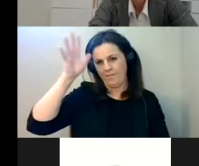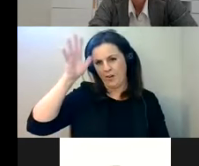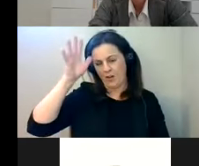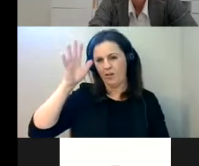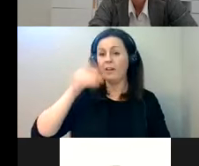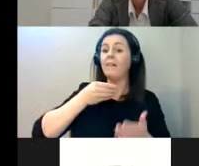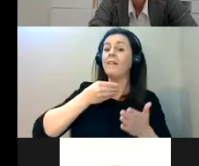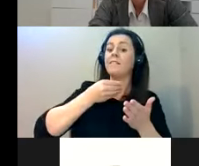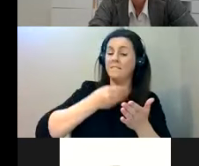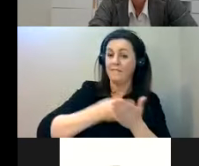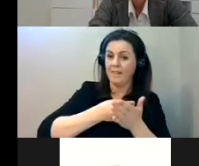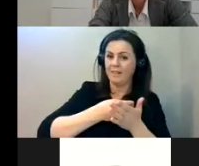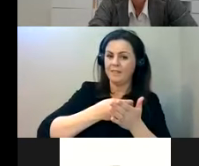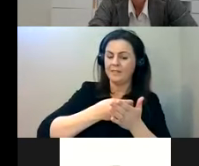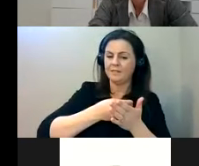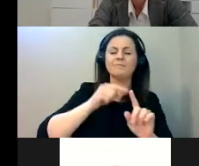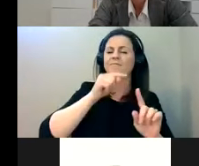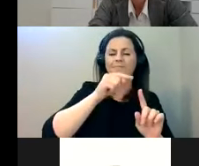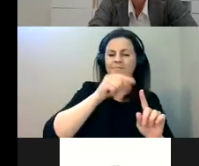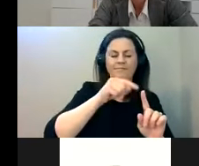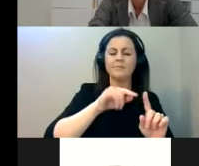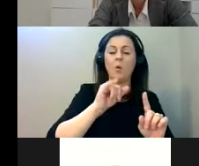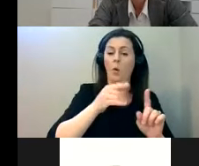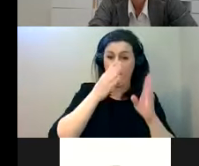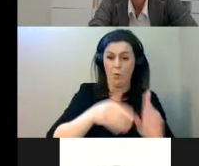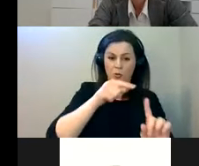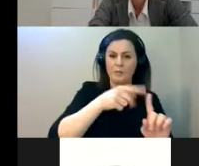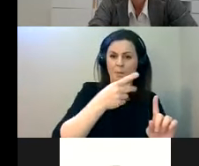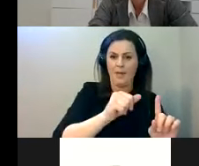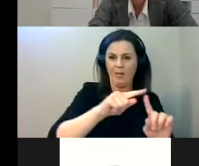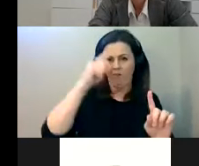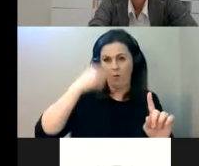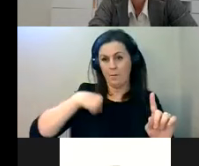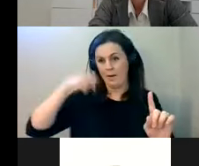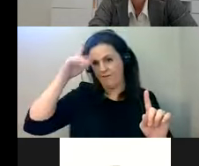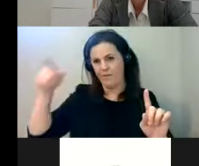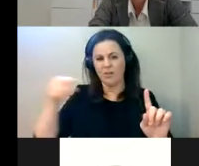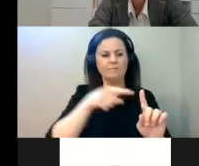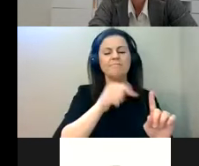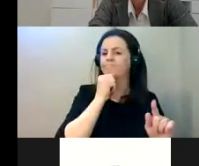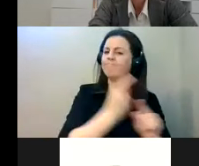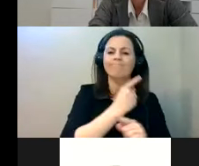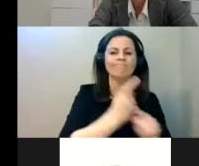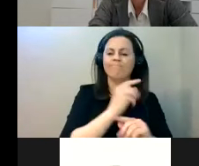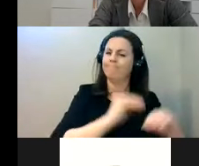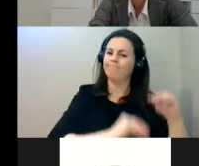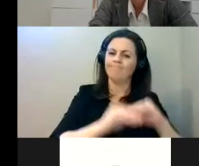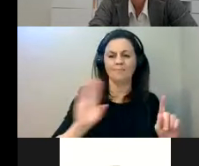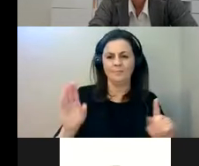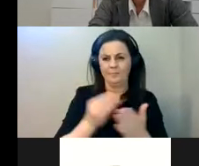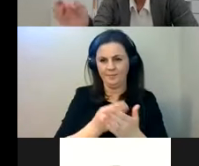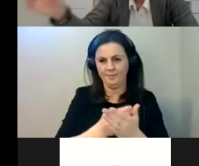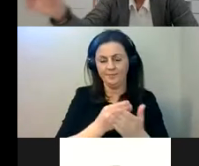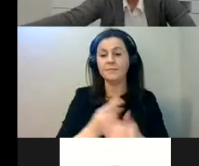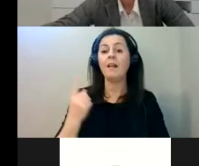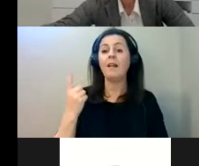their fiduciary duties as it pertains to his finances. I have placed him in, he was placed into dementia care last year,